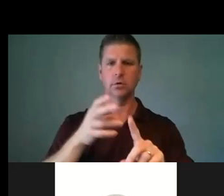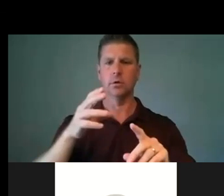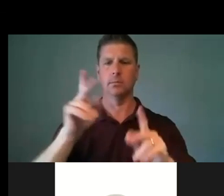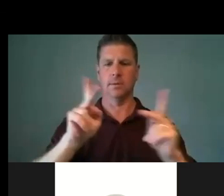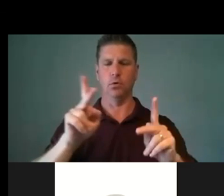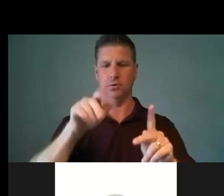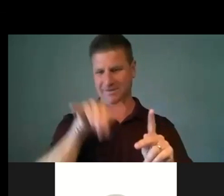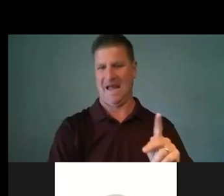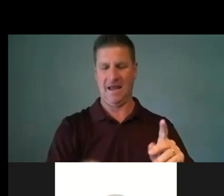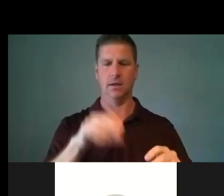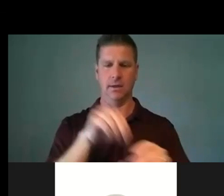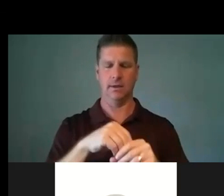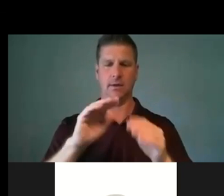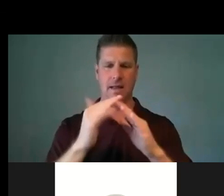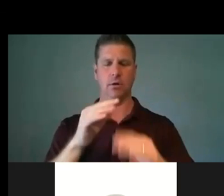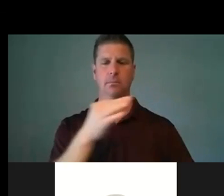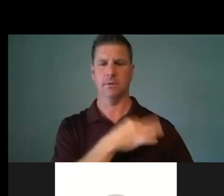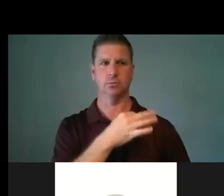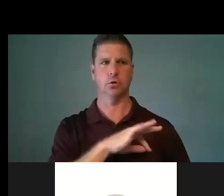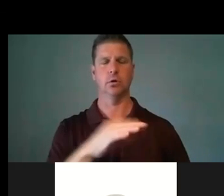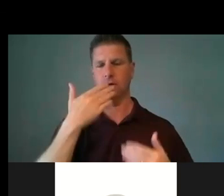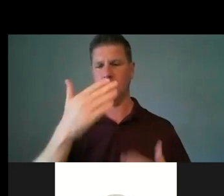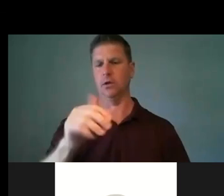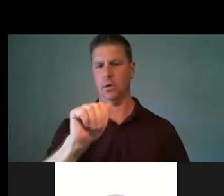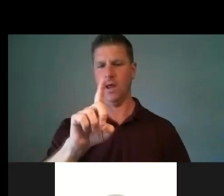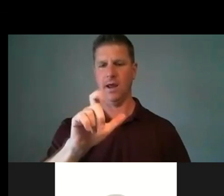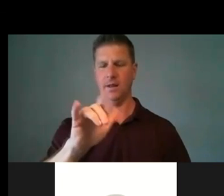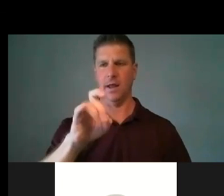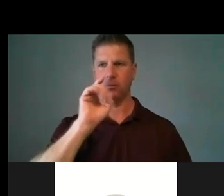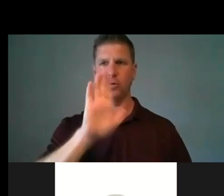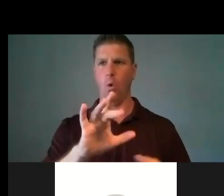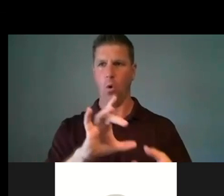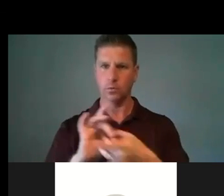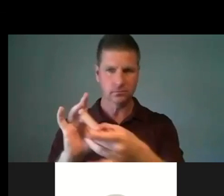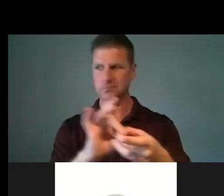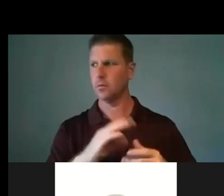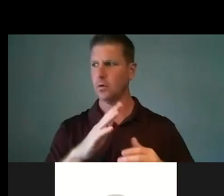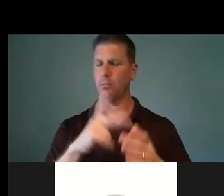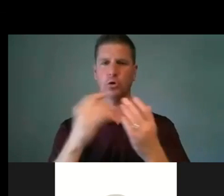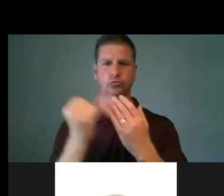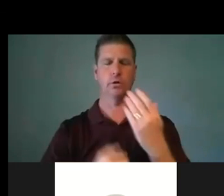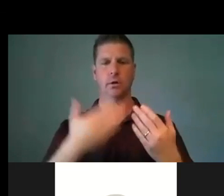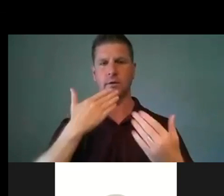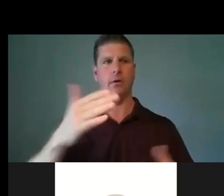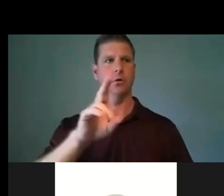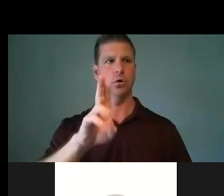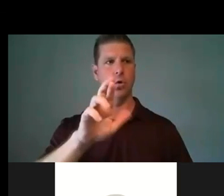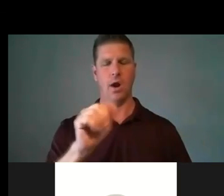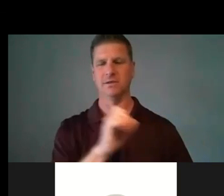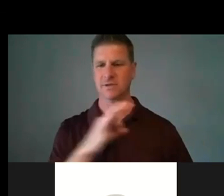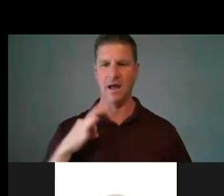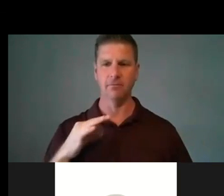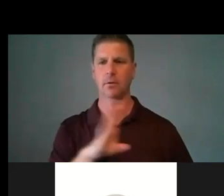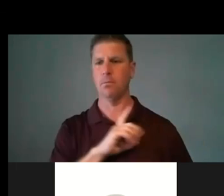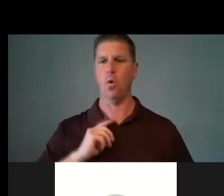Pittsburgh. So thank you, Adelaide, again, for all of your coordination on the project. Thank you to the URA staff and the board for